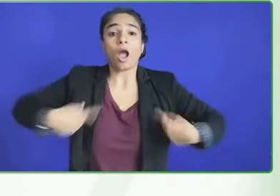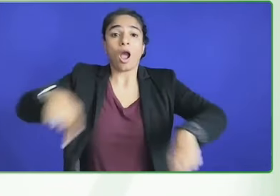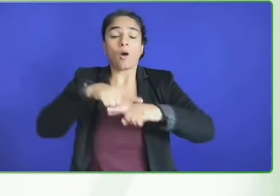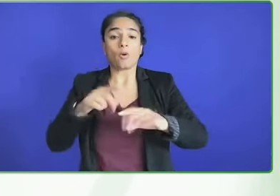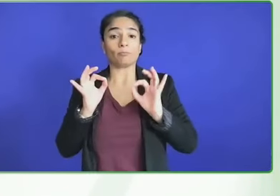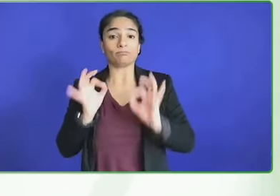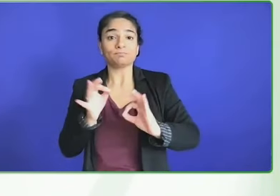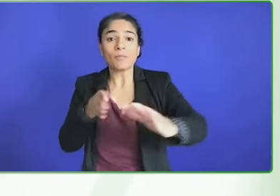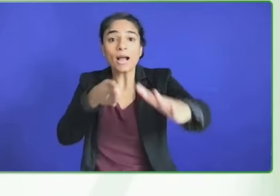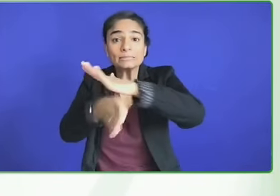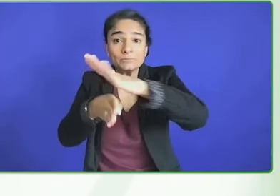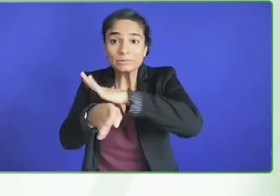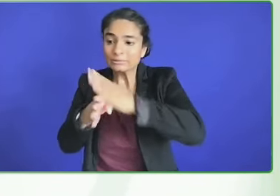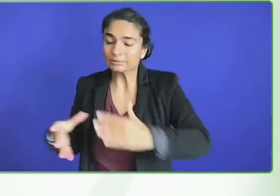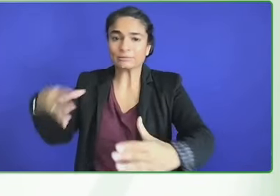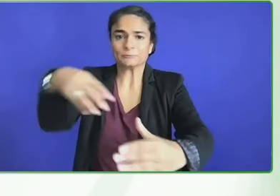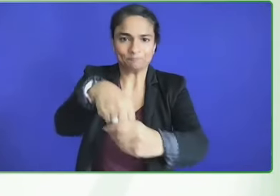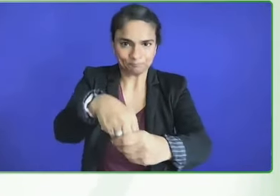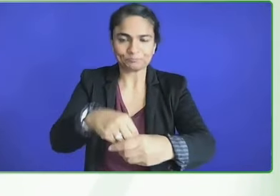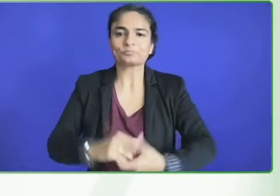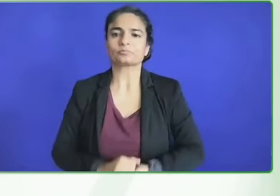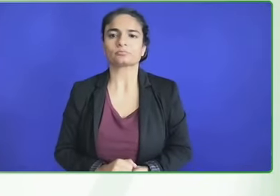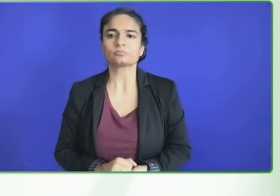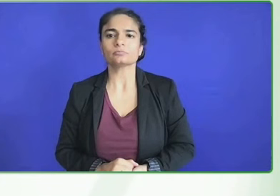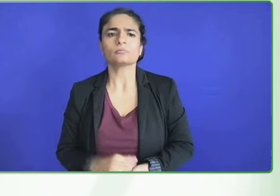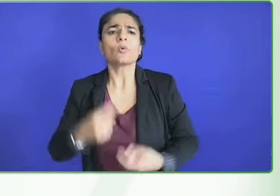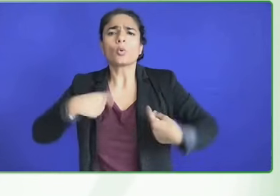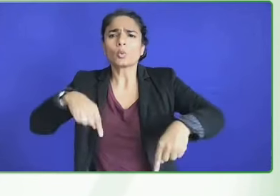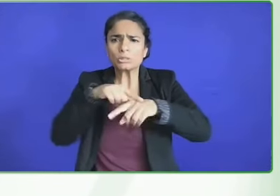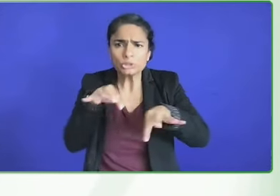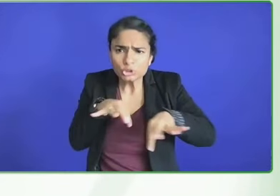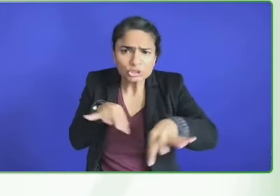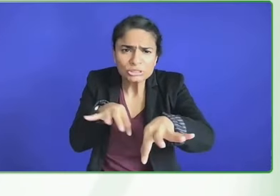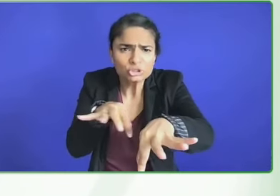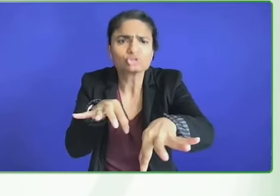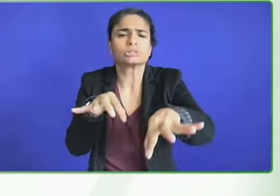reporting, together with some awareness raising.